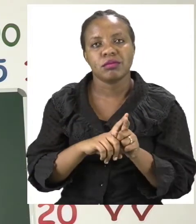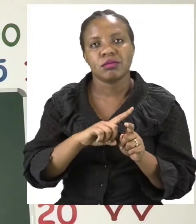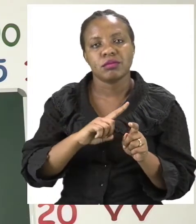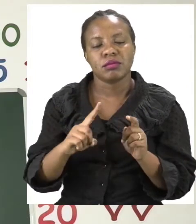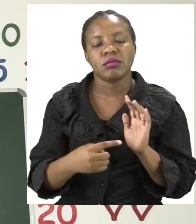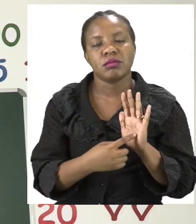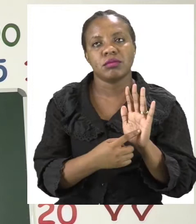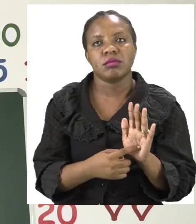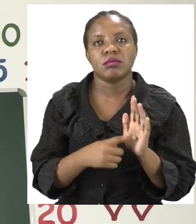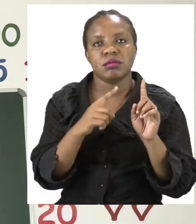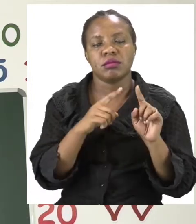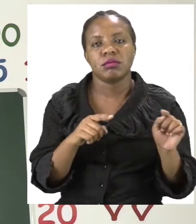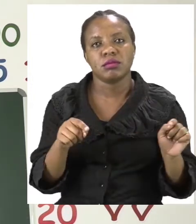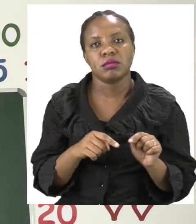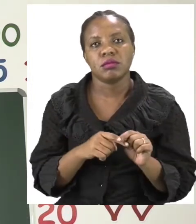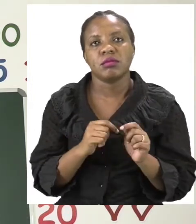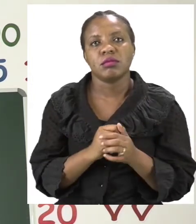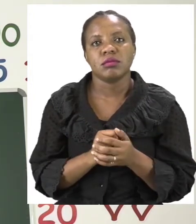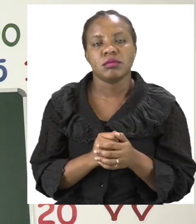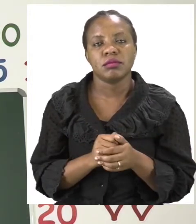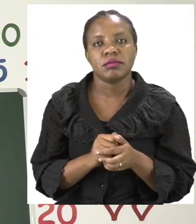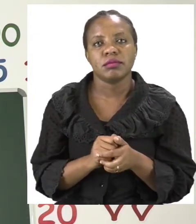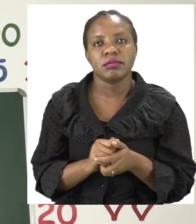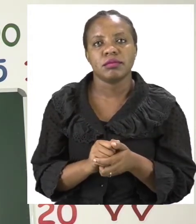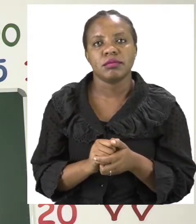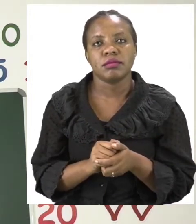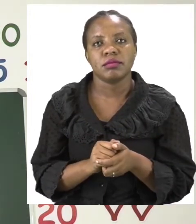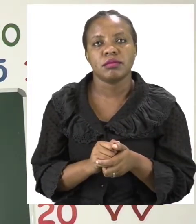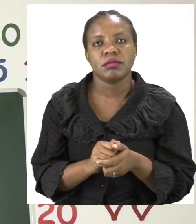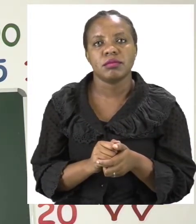here, which means our 6 is going to be here.